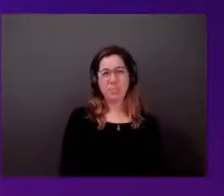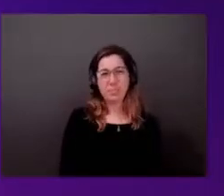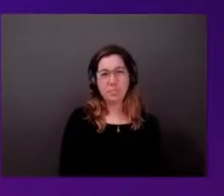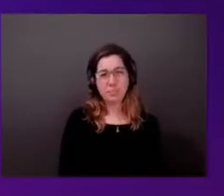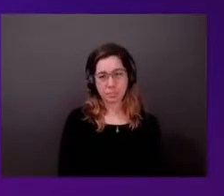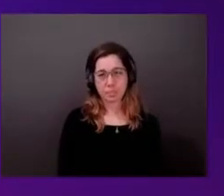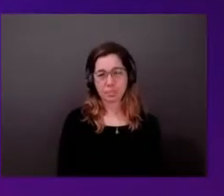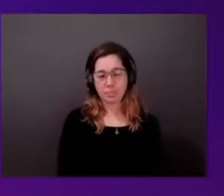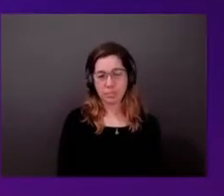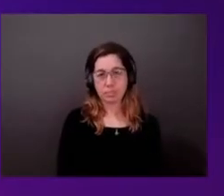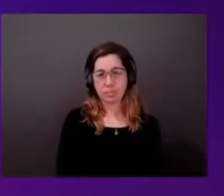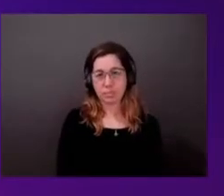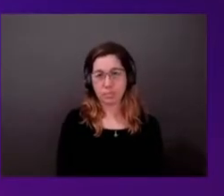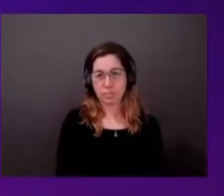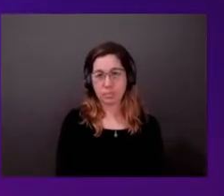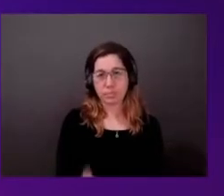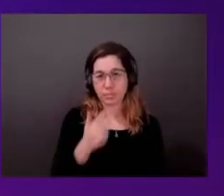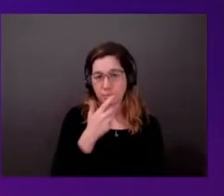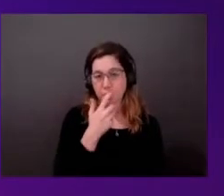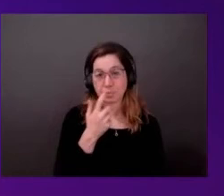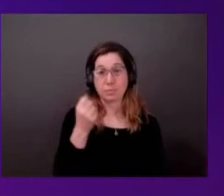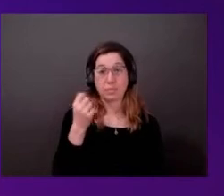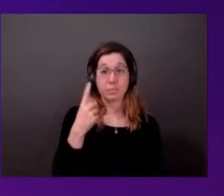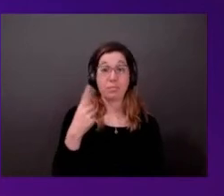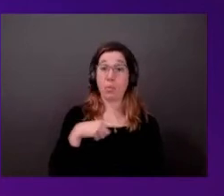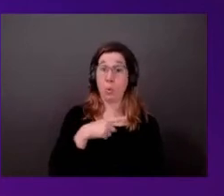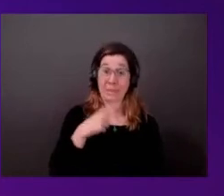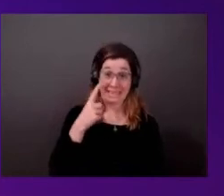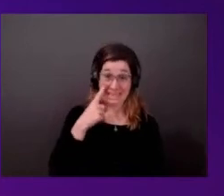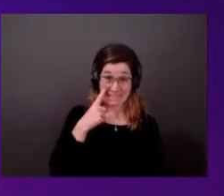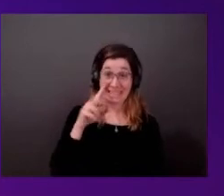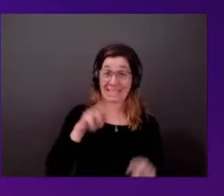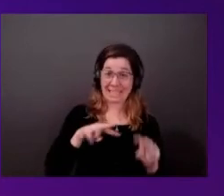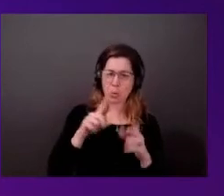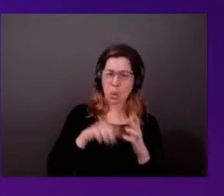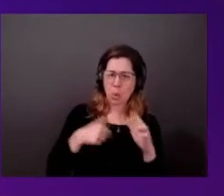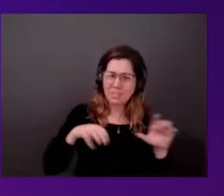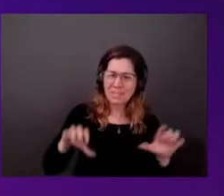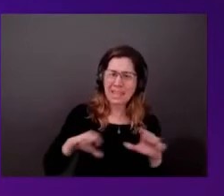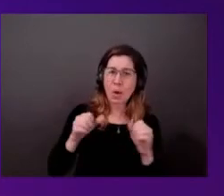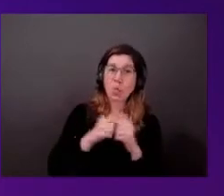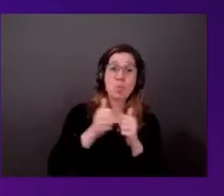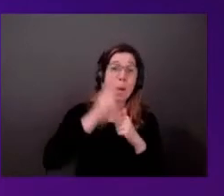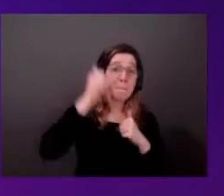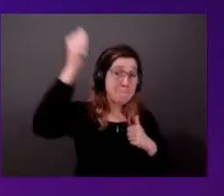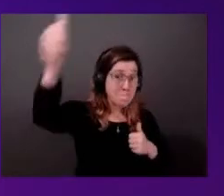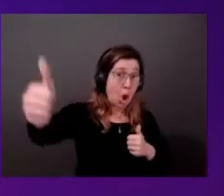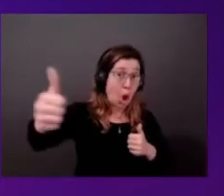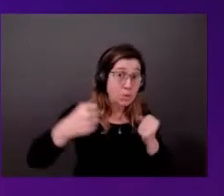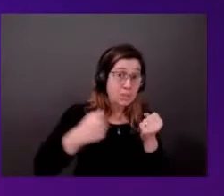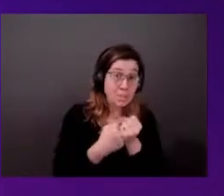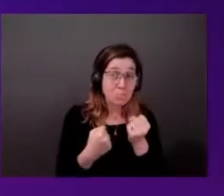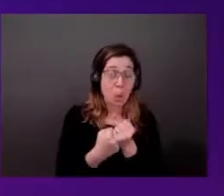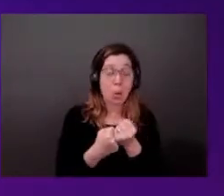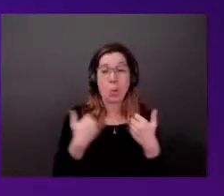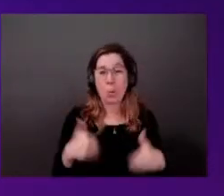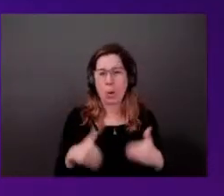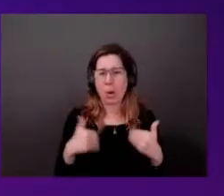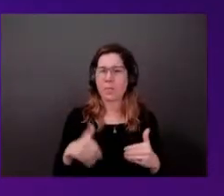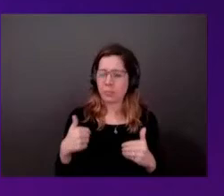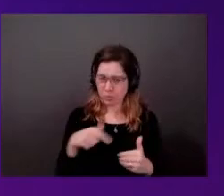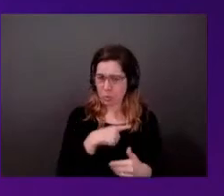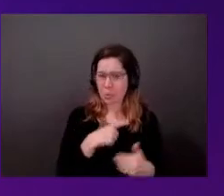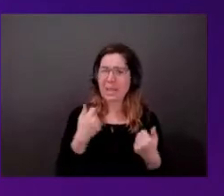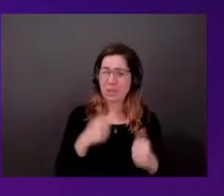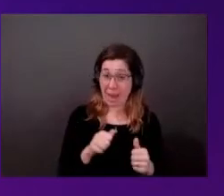with remote support, we're really converting a very analog or manual process into